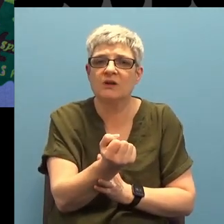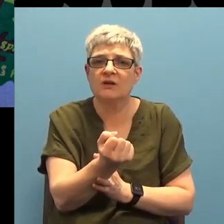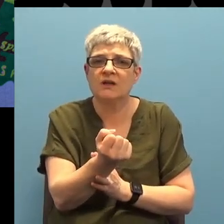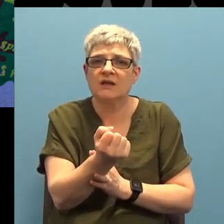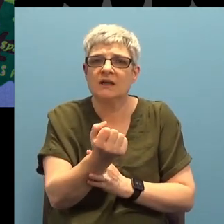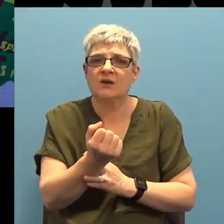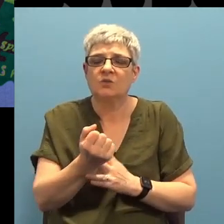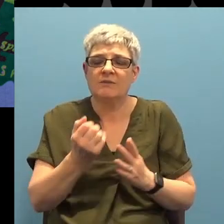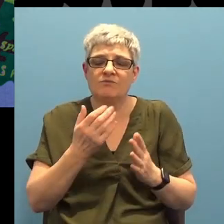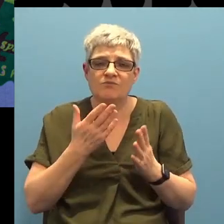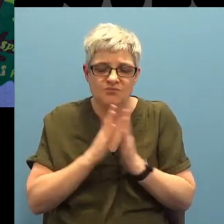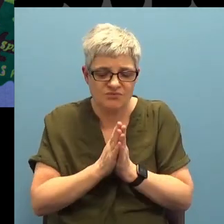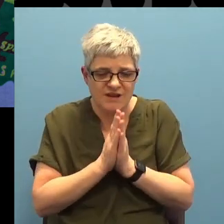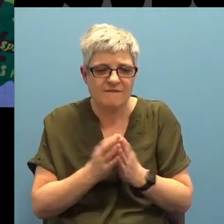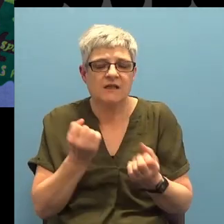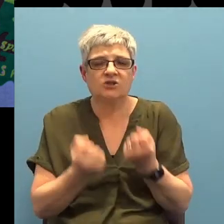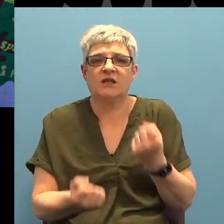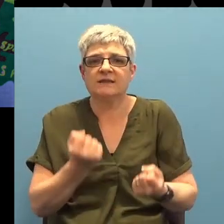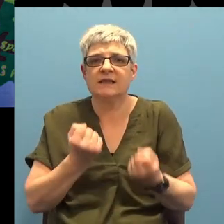We pray for justice.